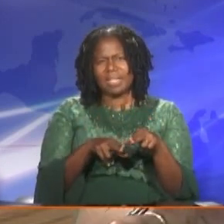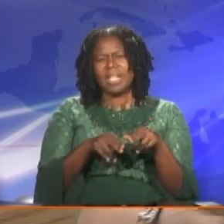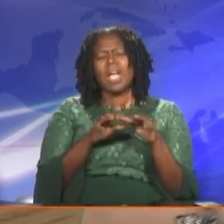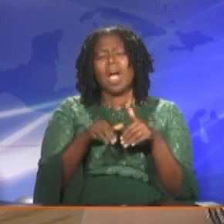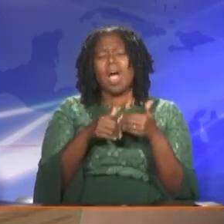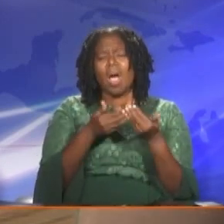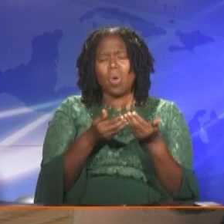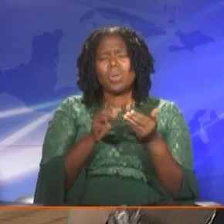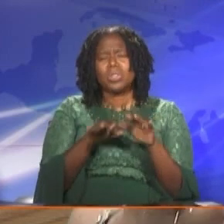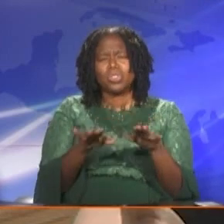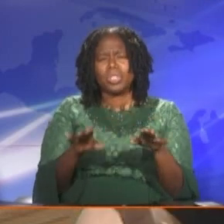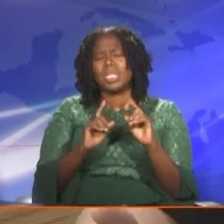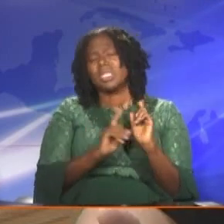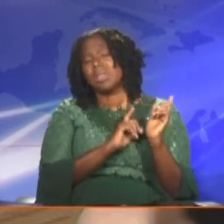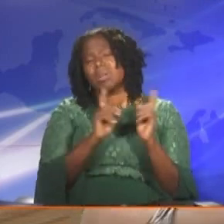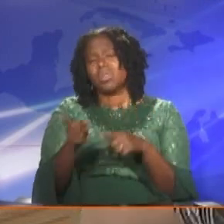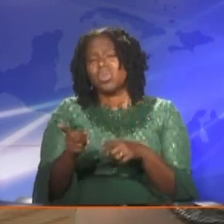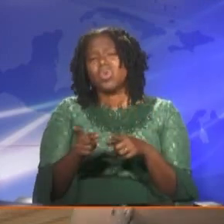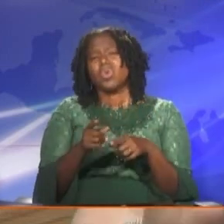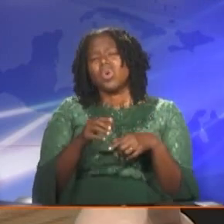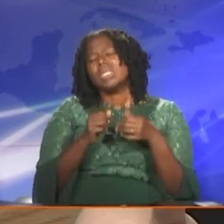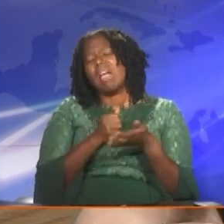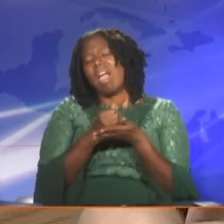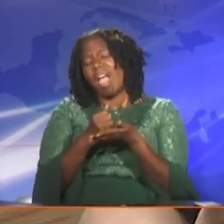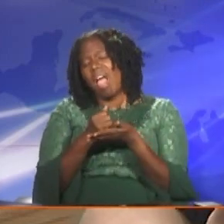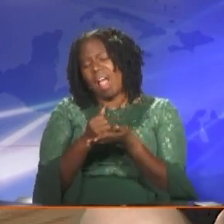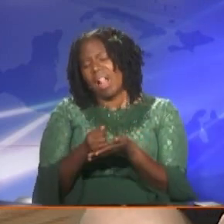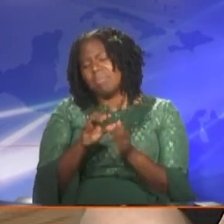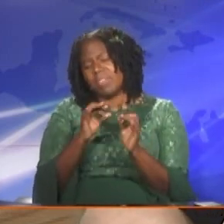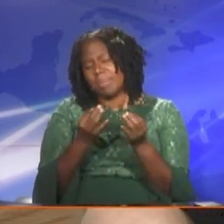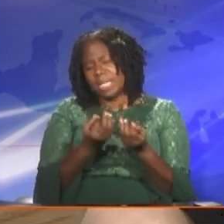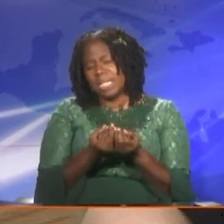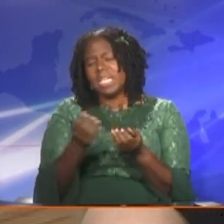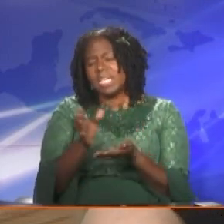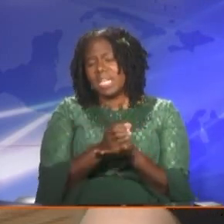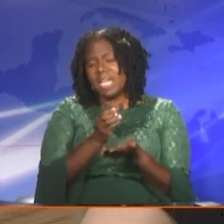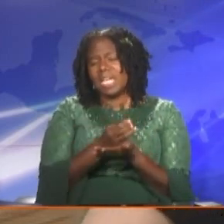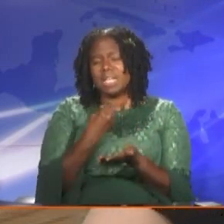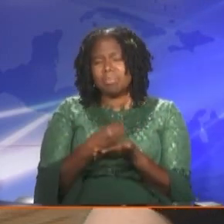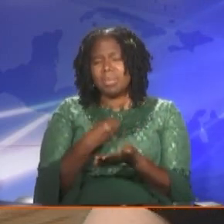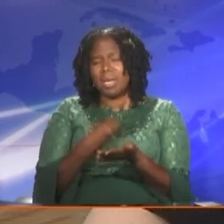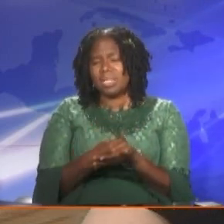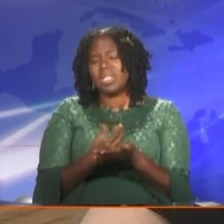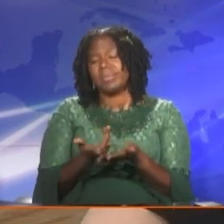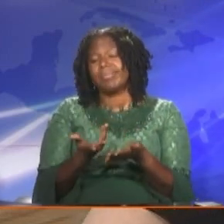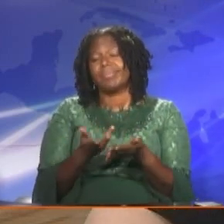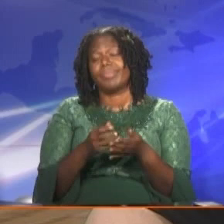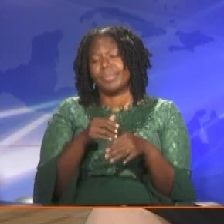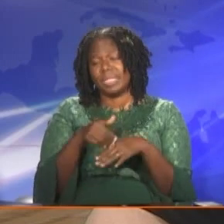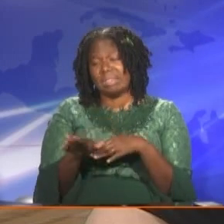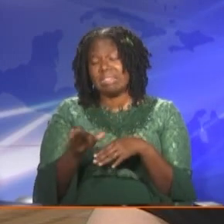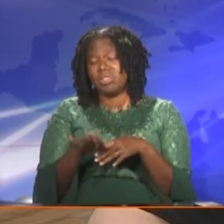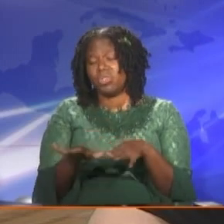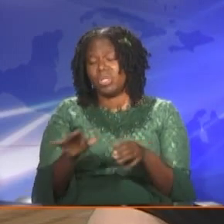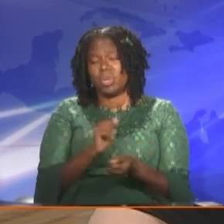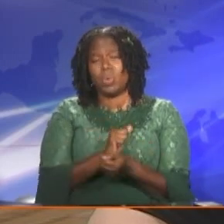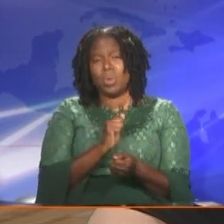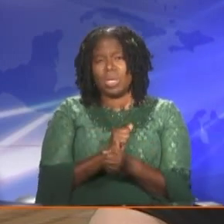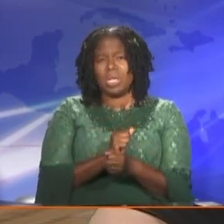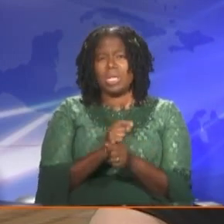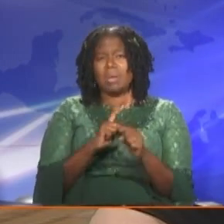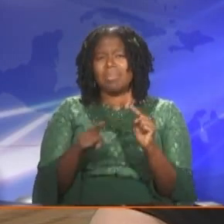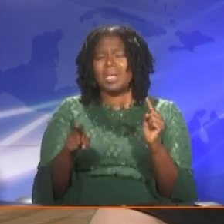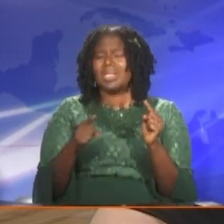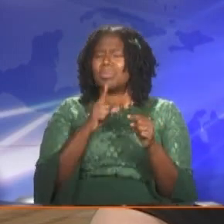labor to help, the family along with money, monetary purposes, and that type of thing. But I'm sure that the damage is